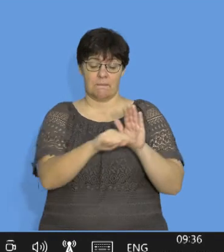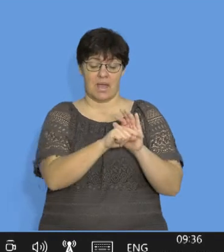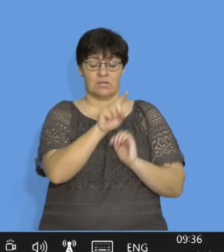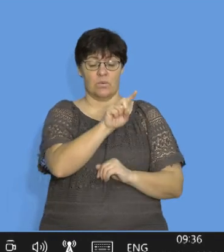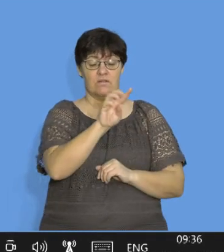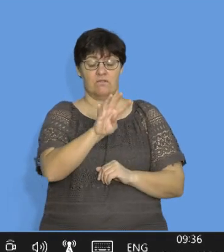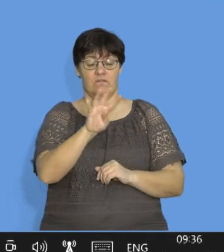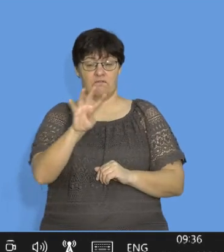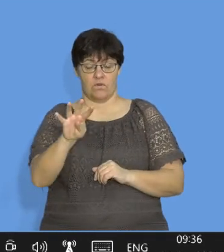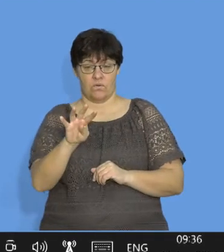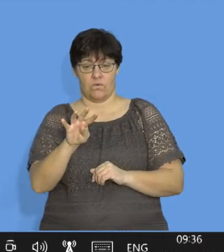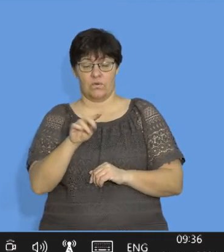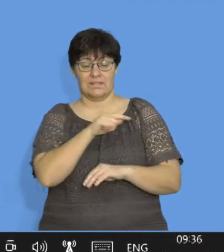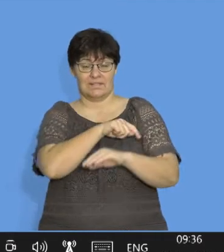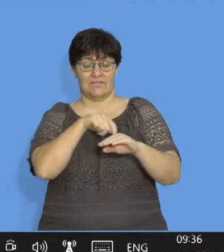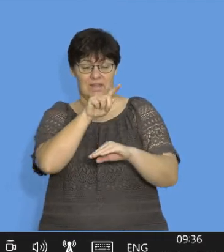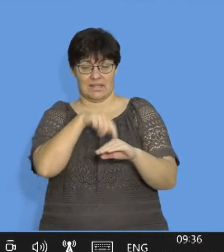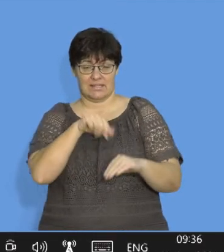minus 144